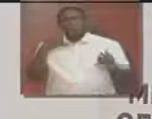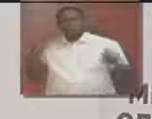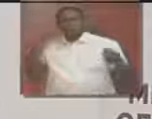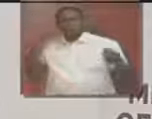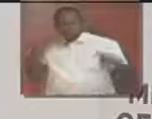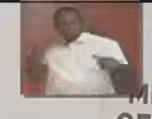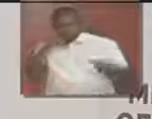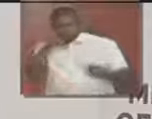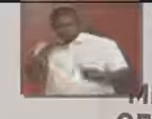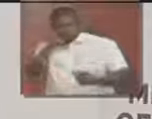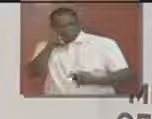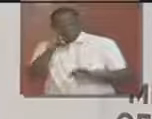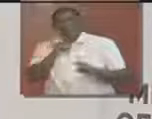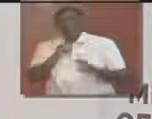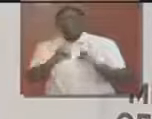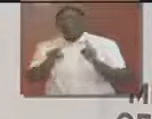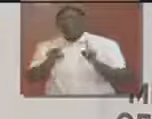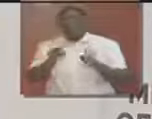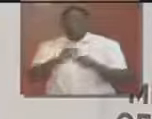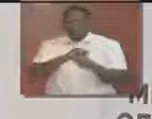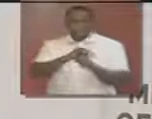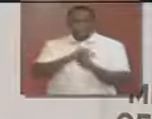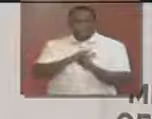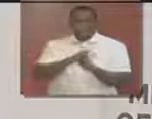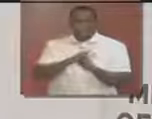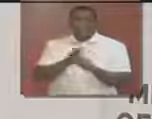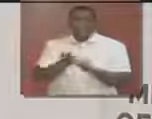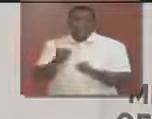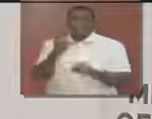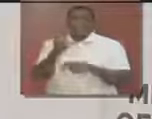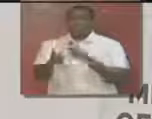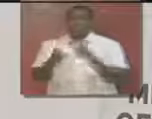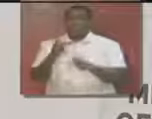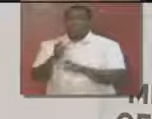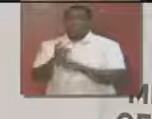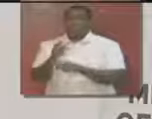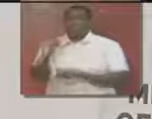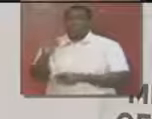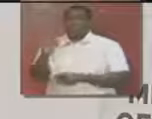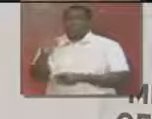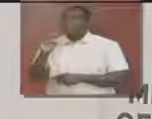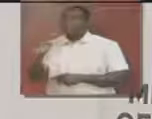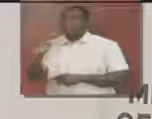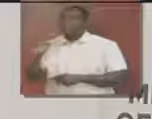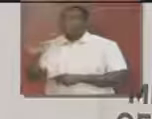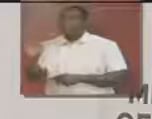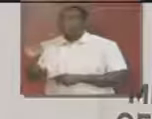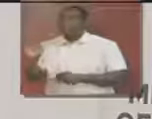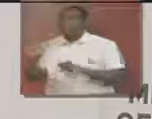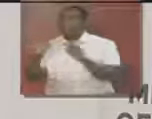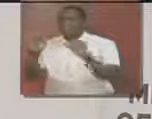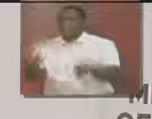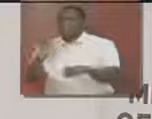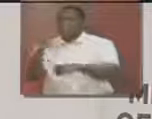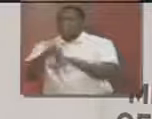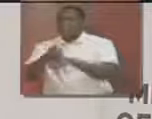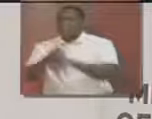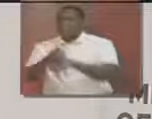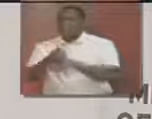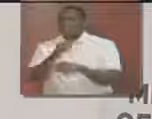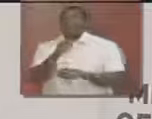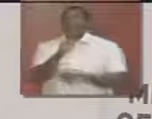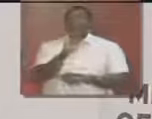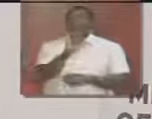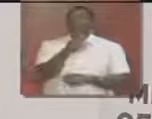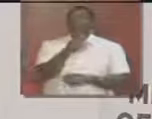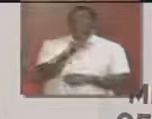there are two types of immune system setups. So usually we'll have the first one called IgM, which is the antibody itself just goes up